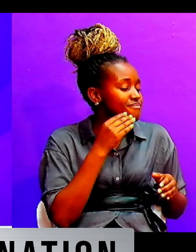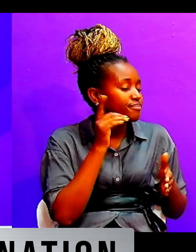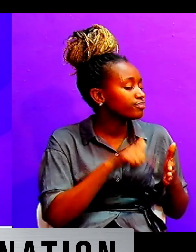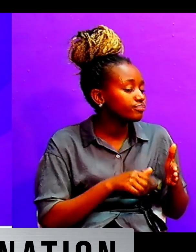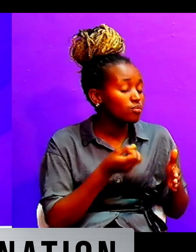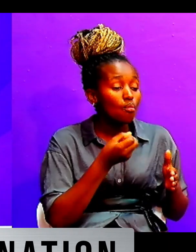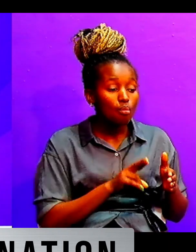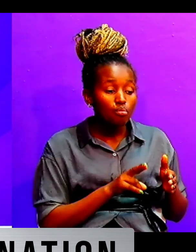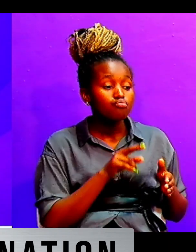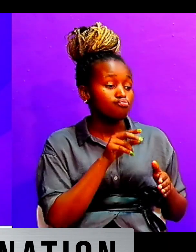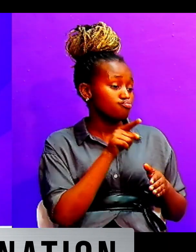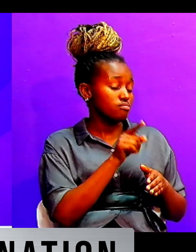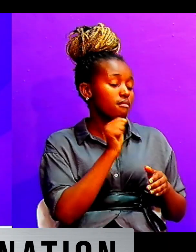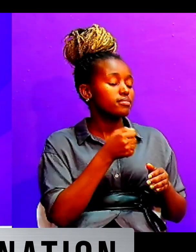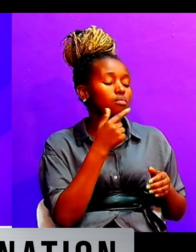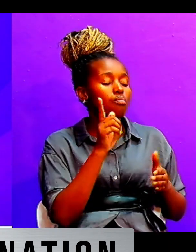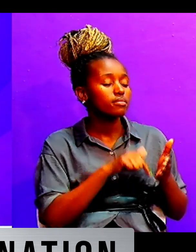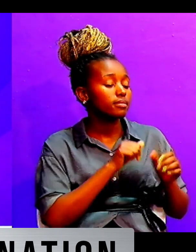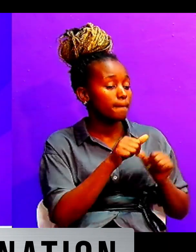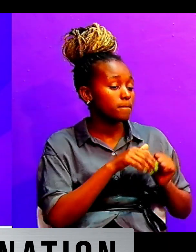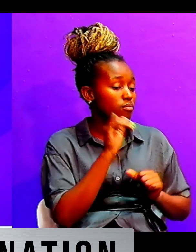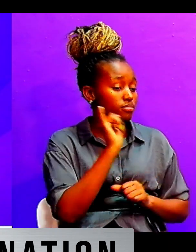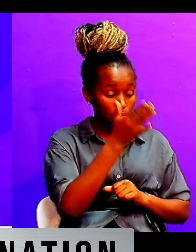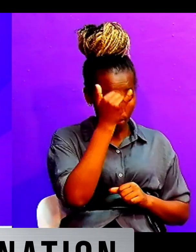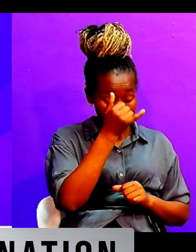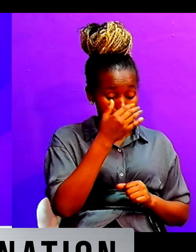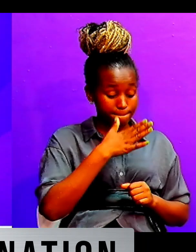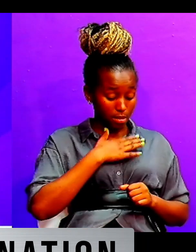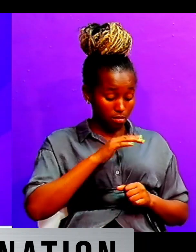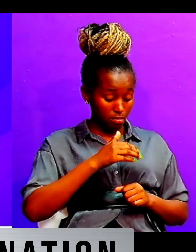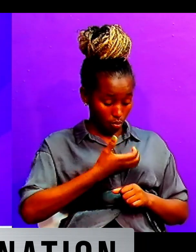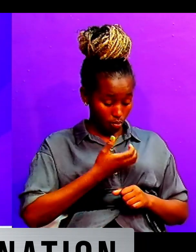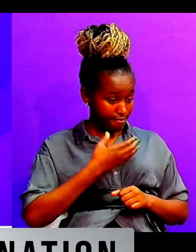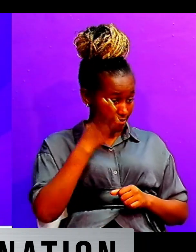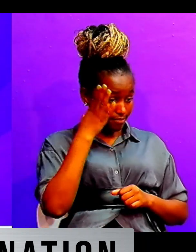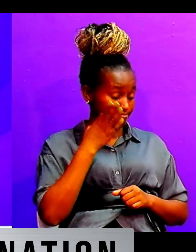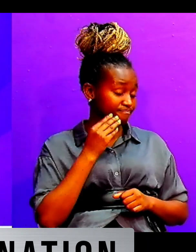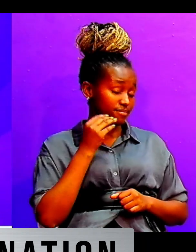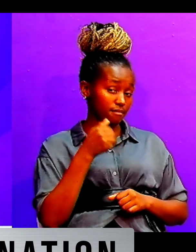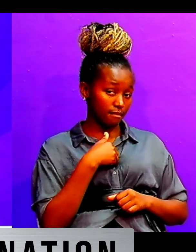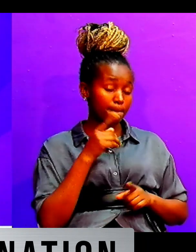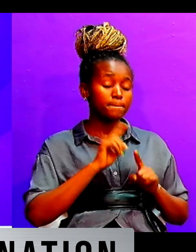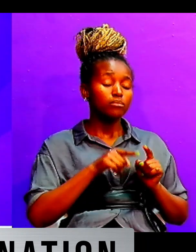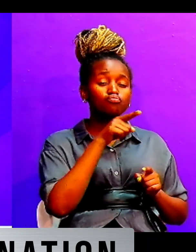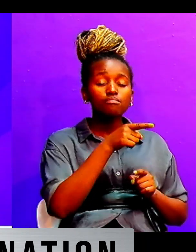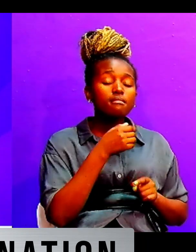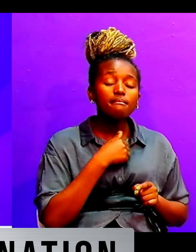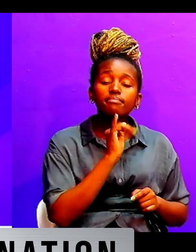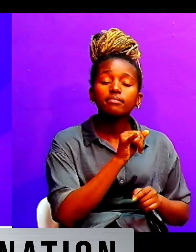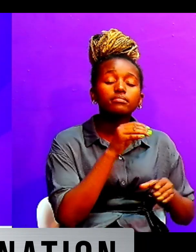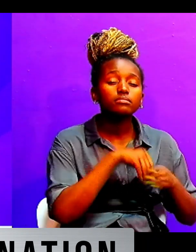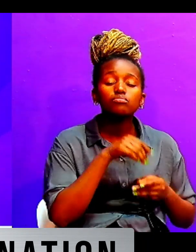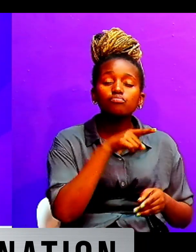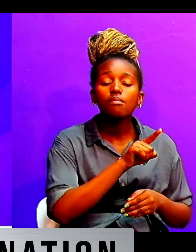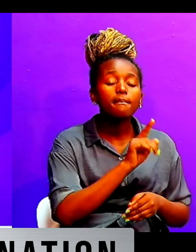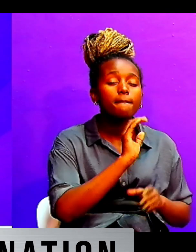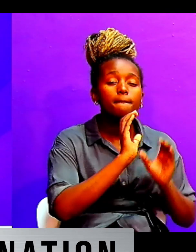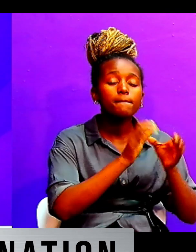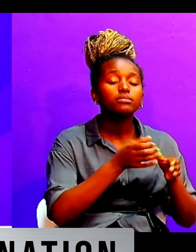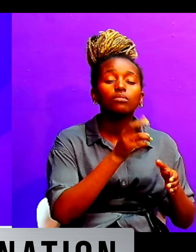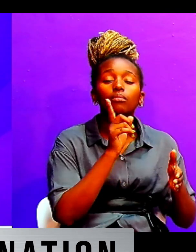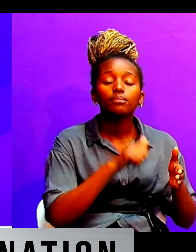Of course, I have my experience in Labour Party. Yeah. Has stigma and discrimination been part